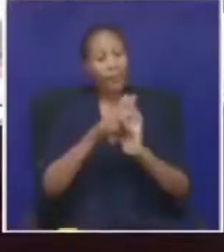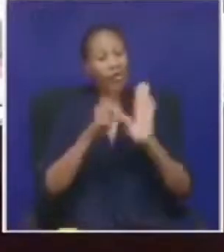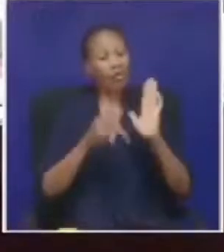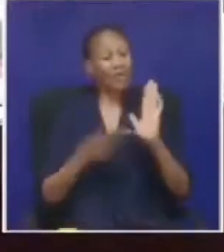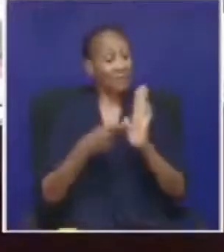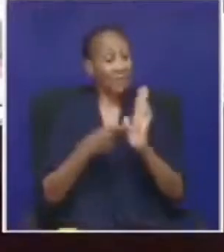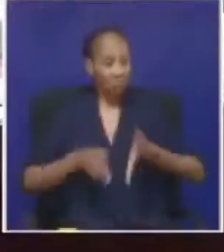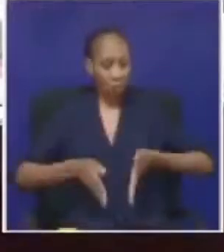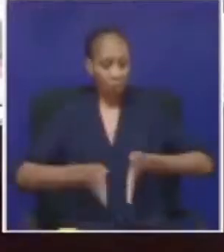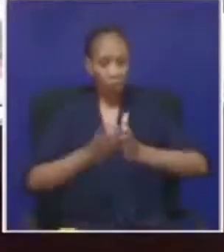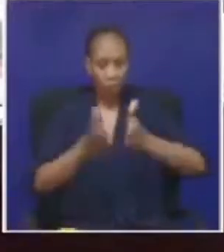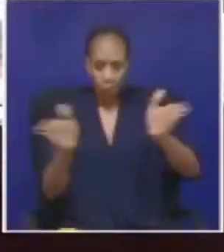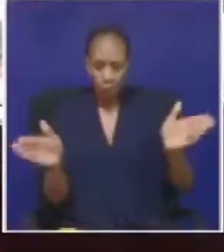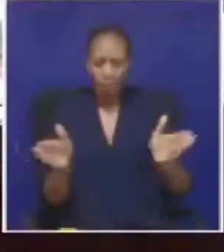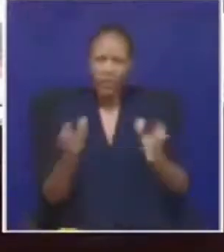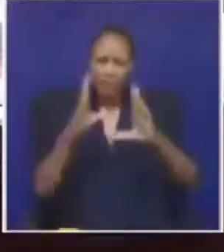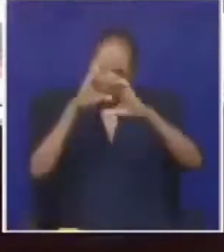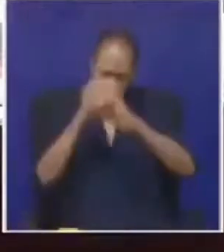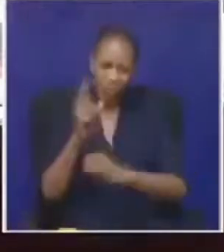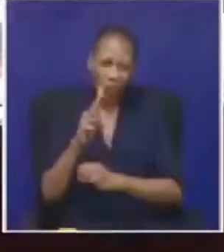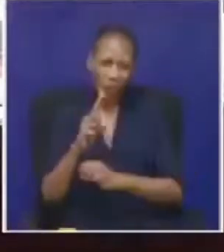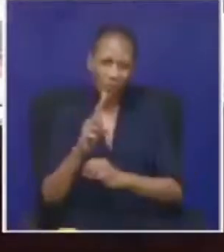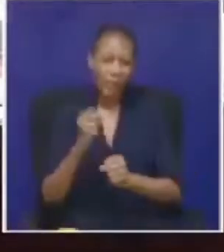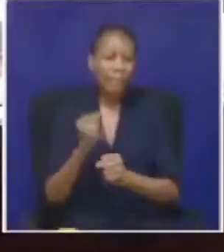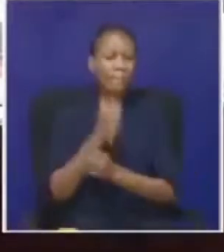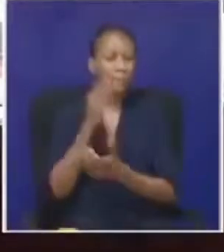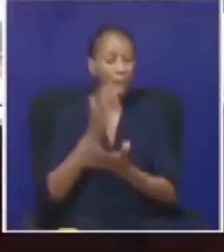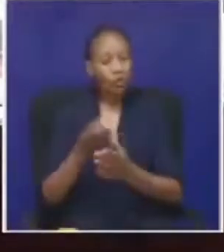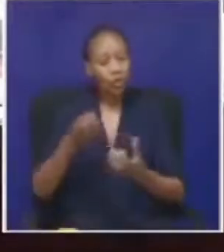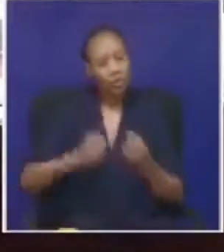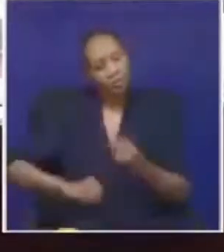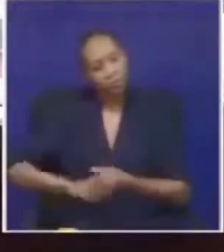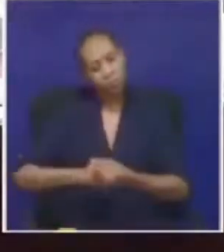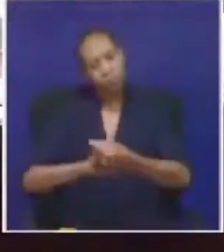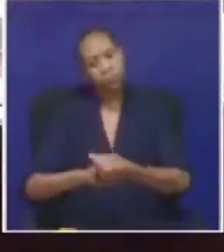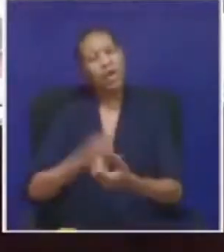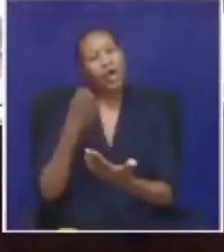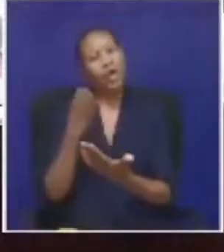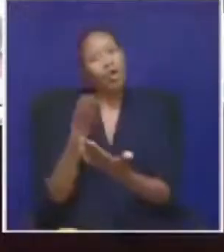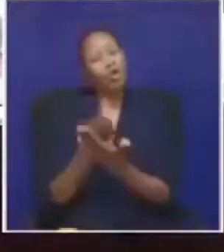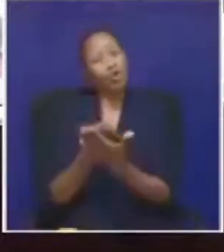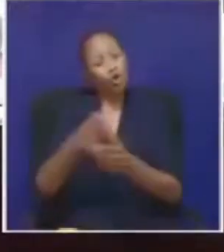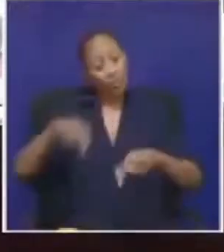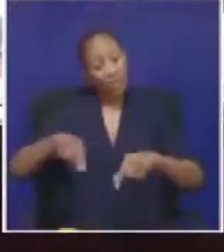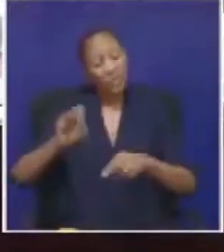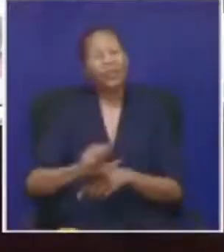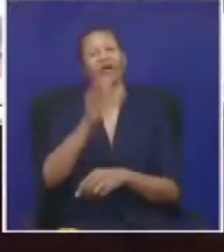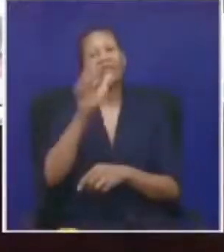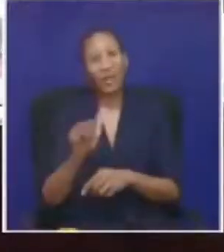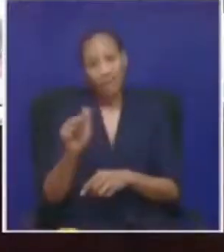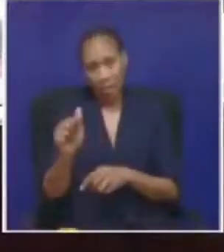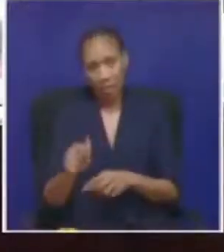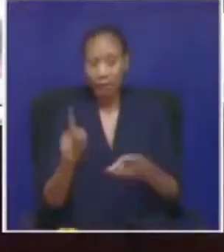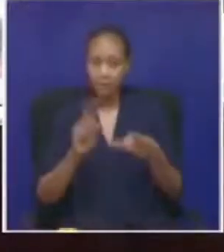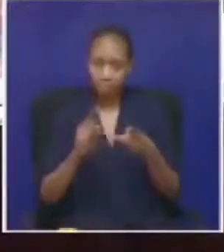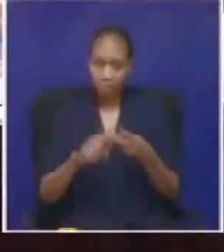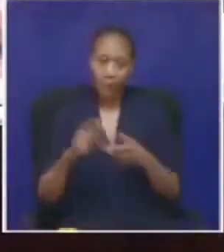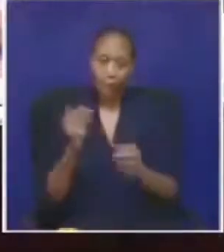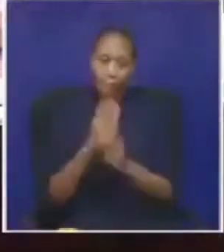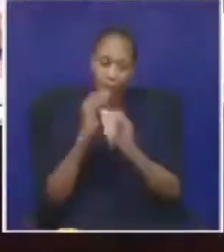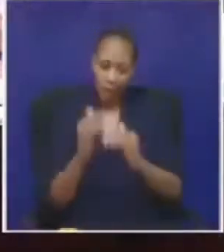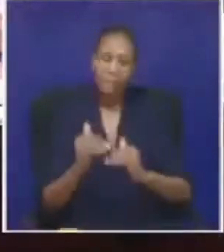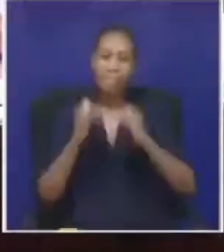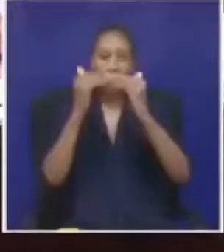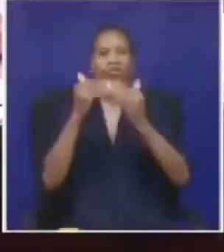Vulindlela focuses on enhancing the country's growth trajectory and improving its overall